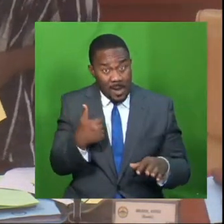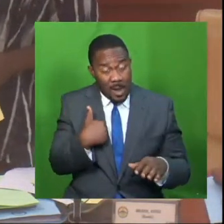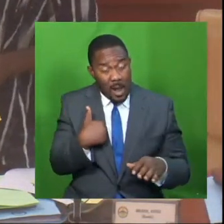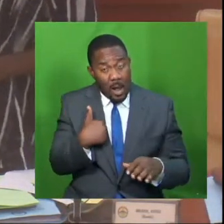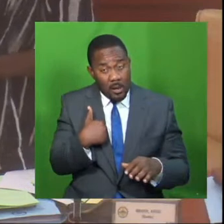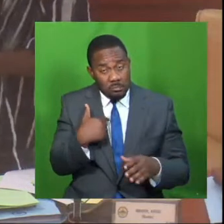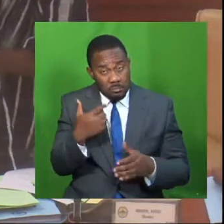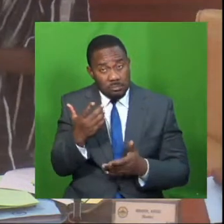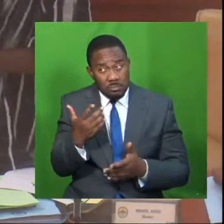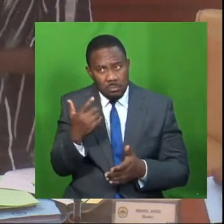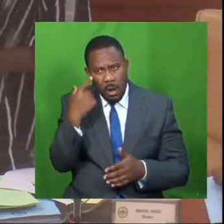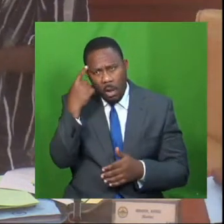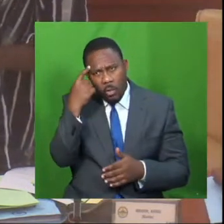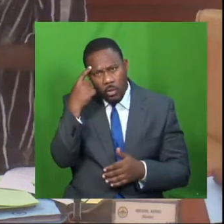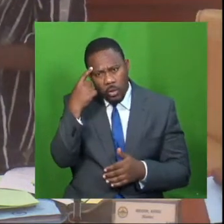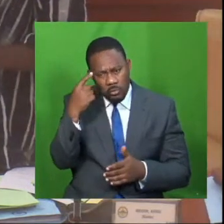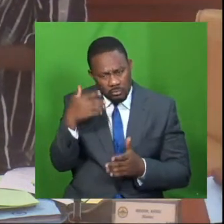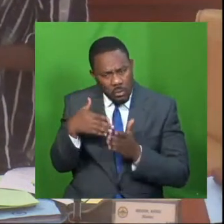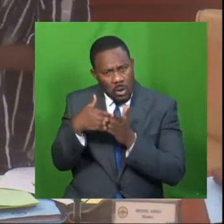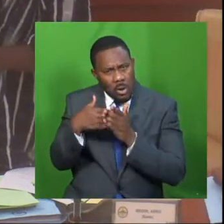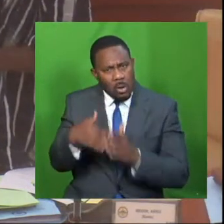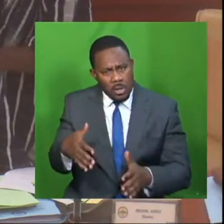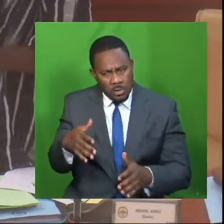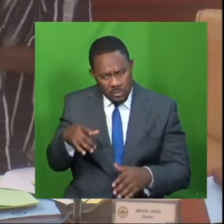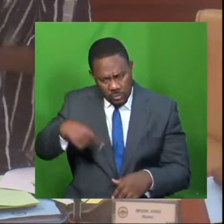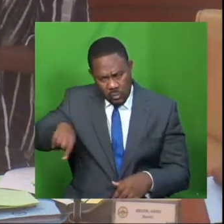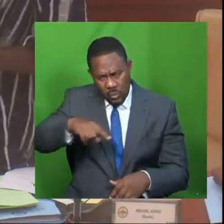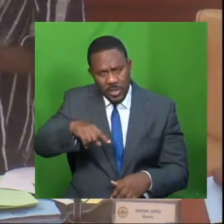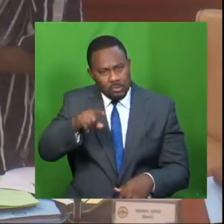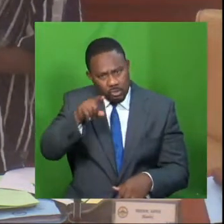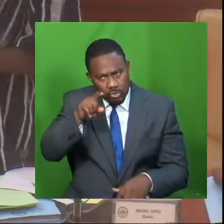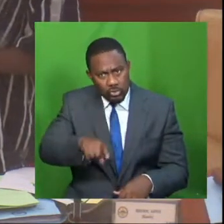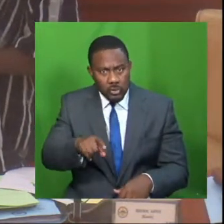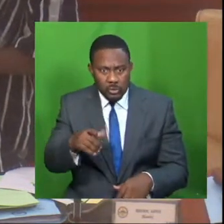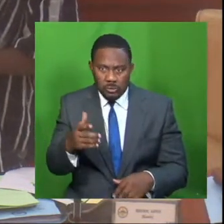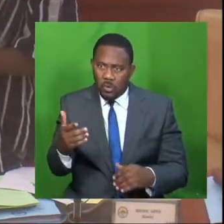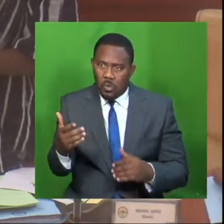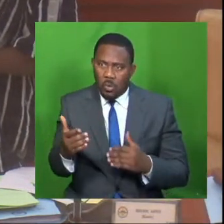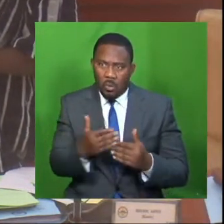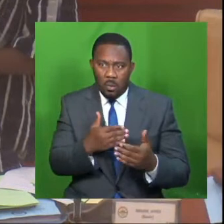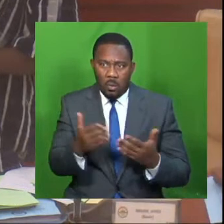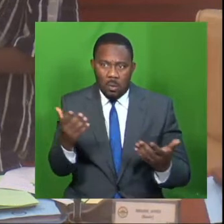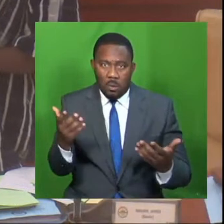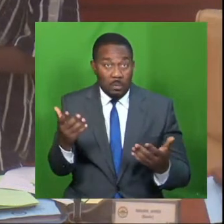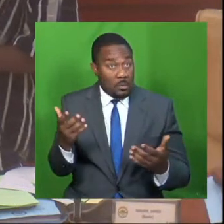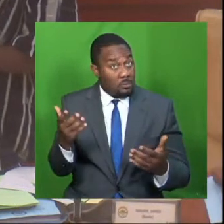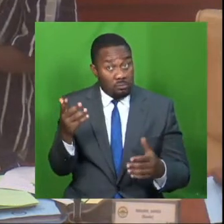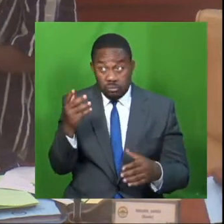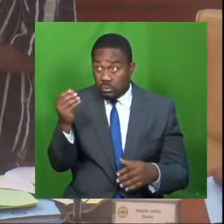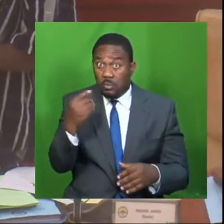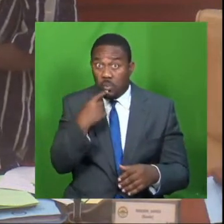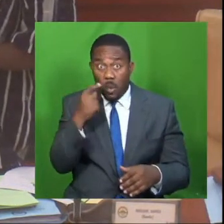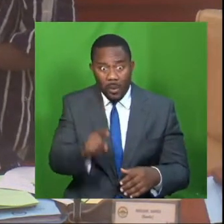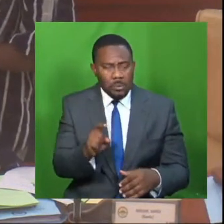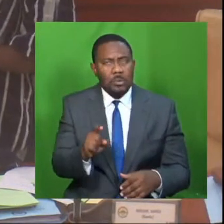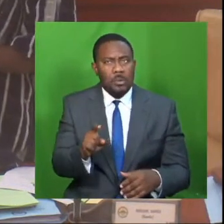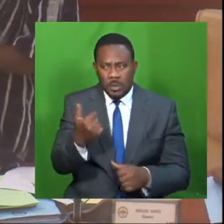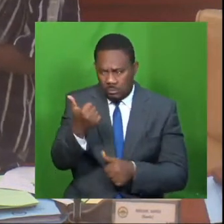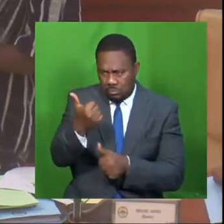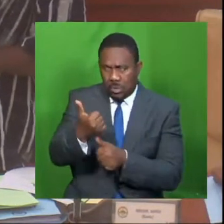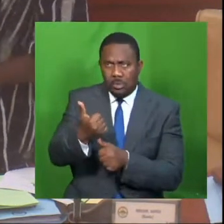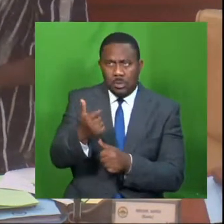70, 72 are very straightforward. Ministers of state should appear before the House and explain